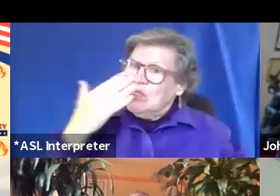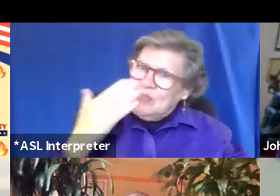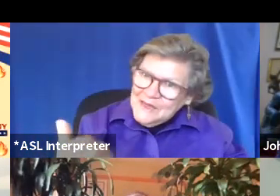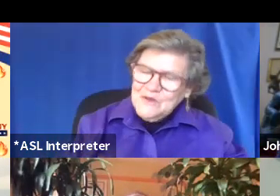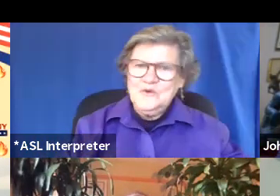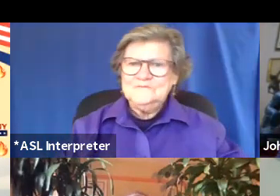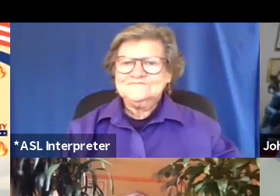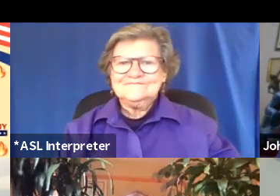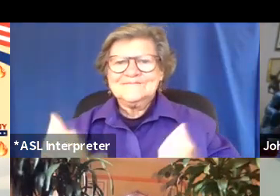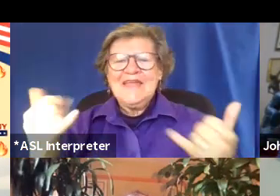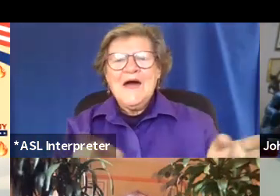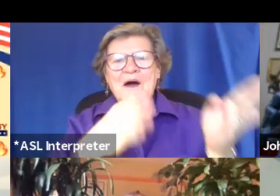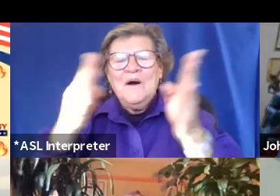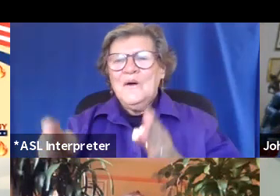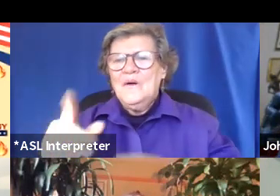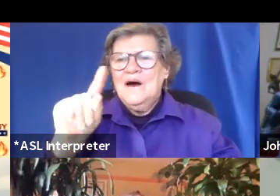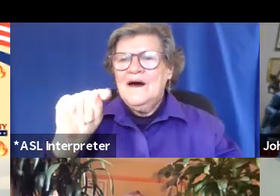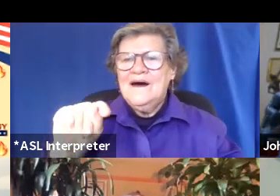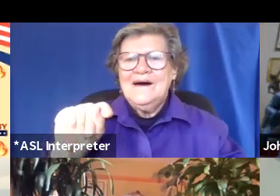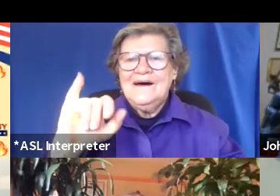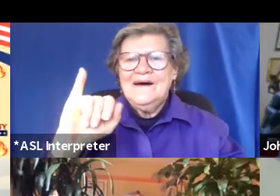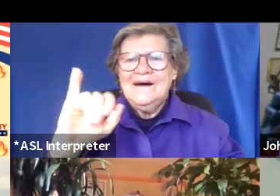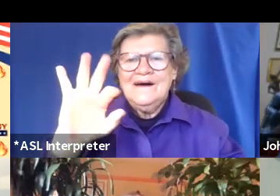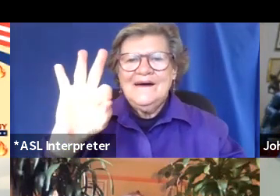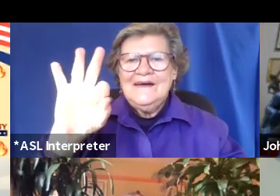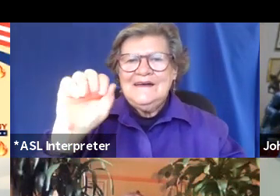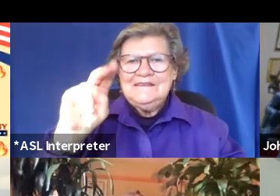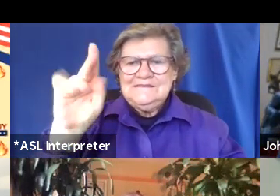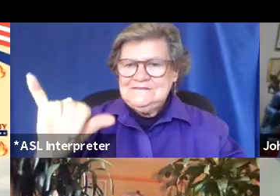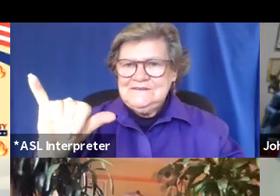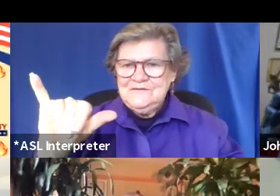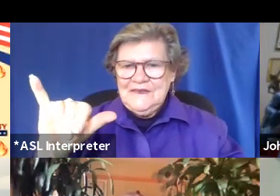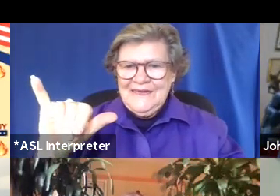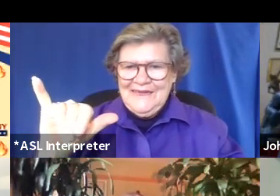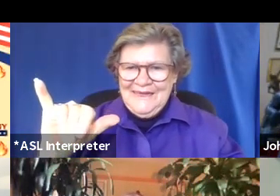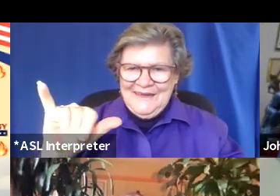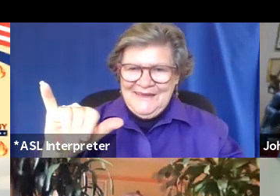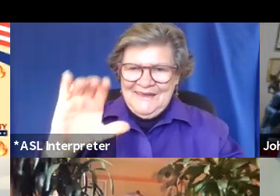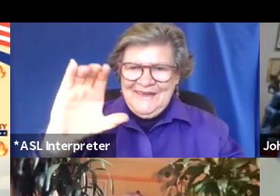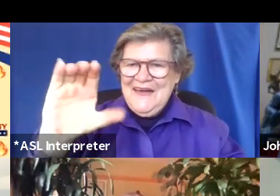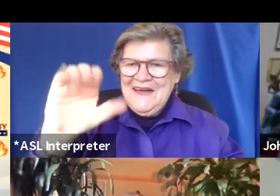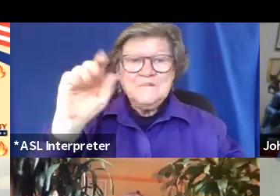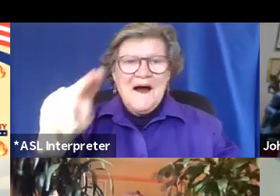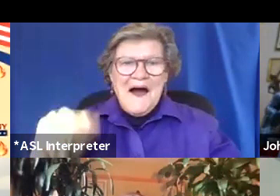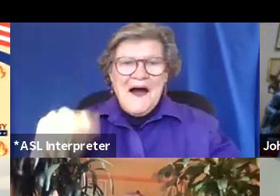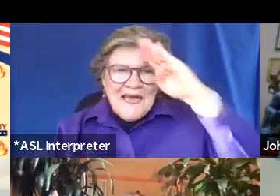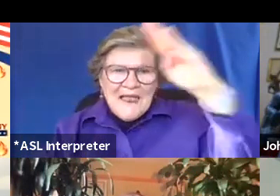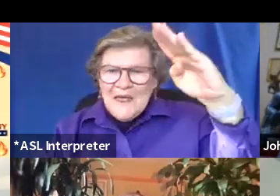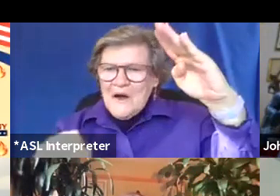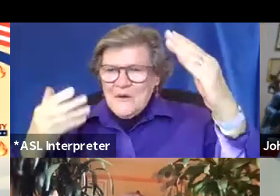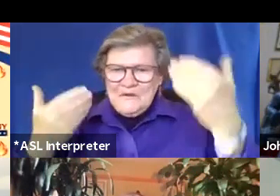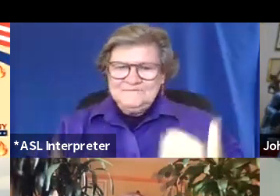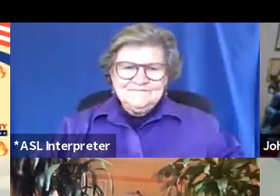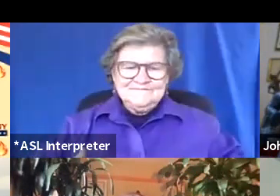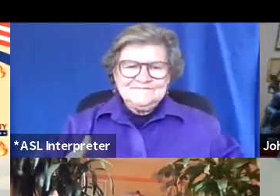Now, Tiffany Caban, add spotlight. Hey, y'all. I'm Tiffany Caban. I'm a